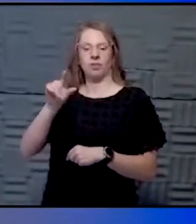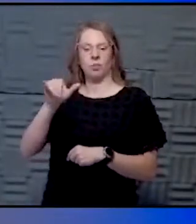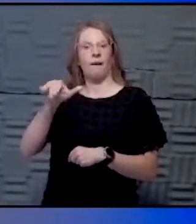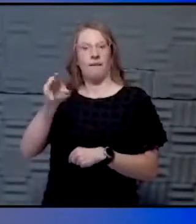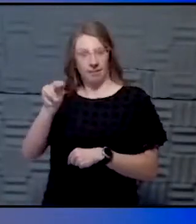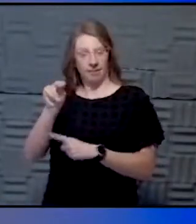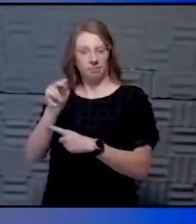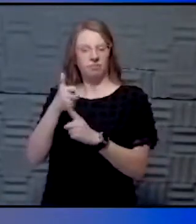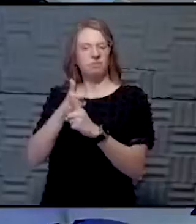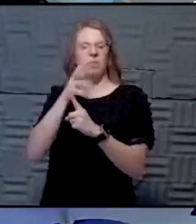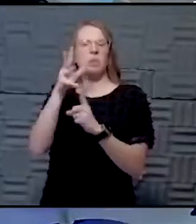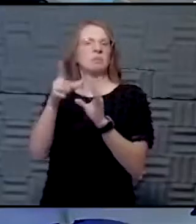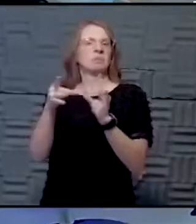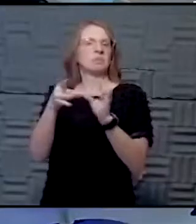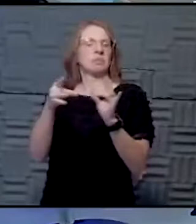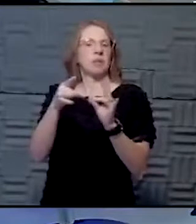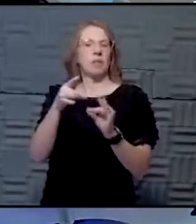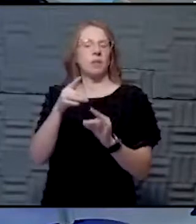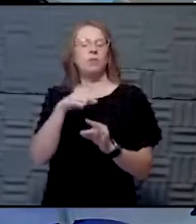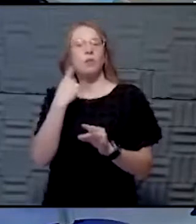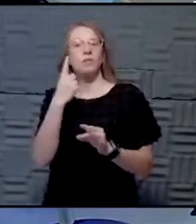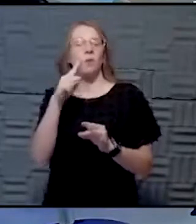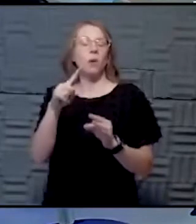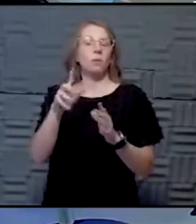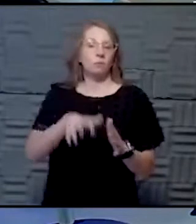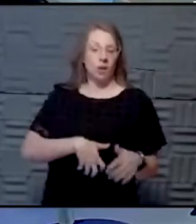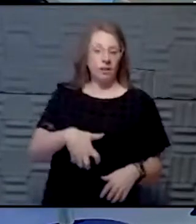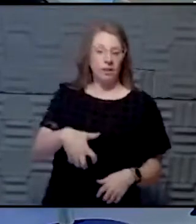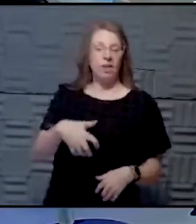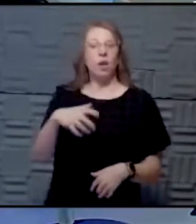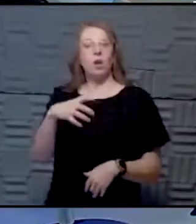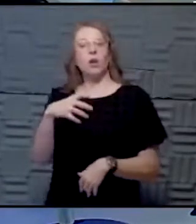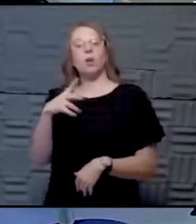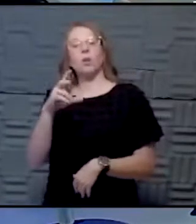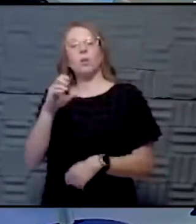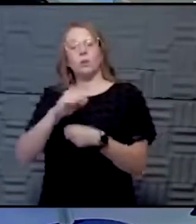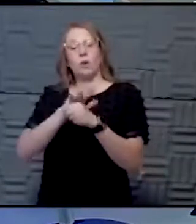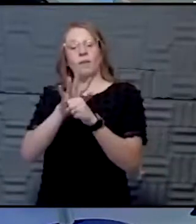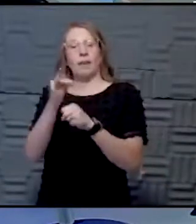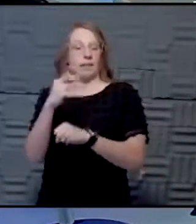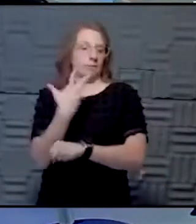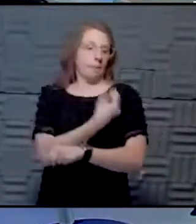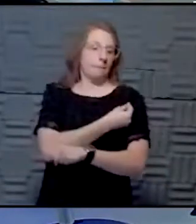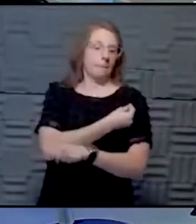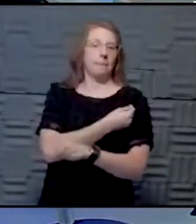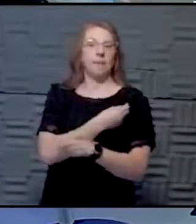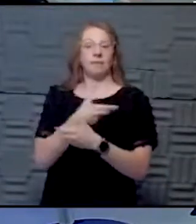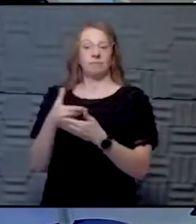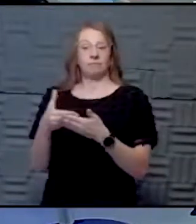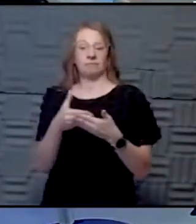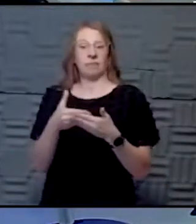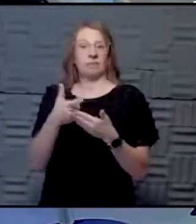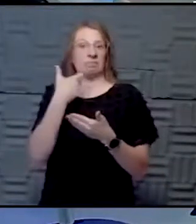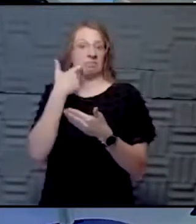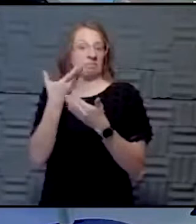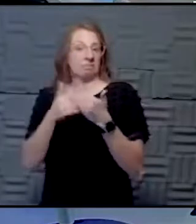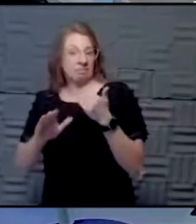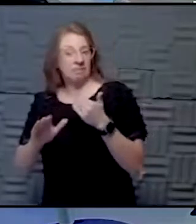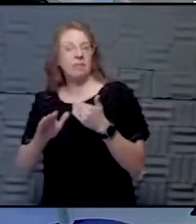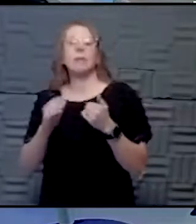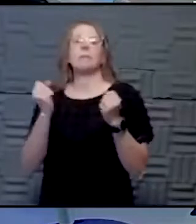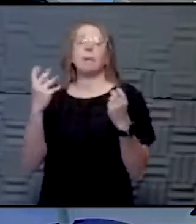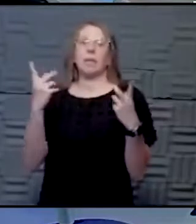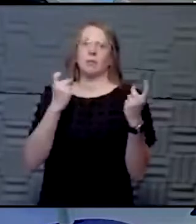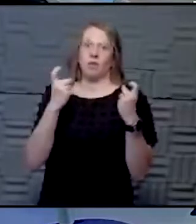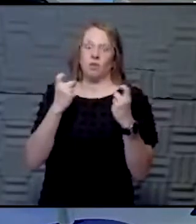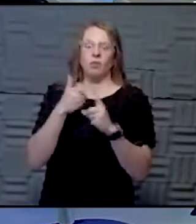about the risks of pregnancy, COVID-19, vaccination, newborns, lots of important topics. We get a lot of questions. Dr.